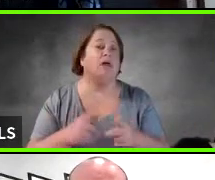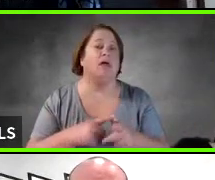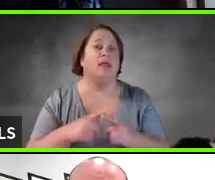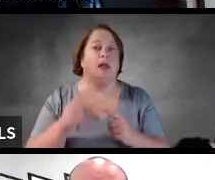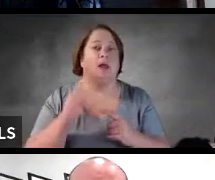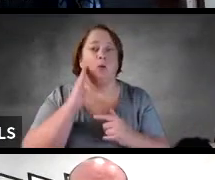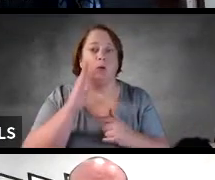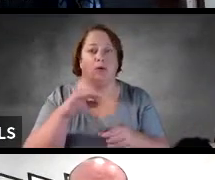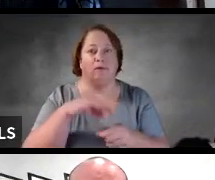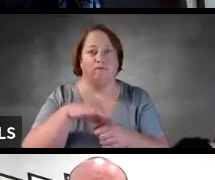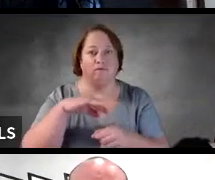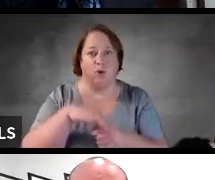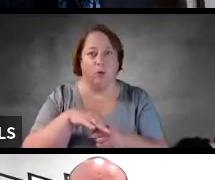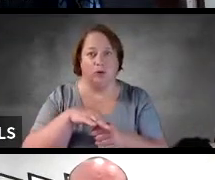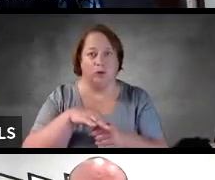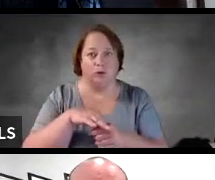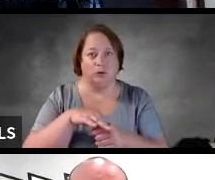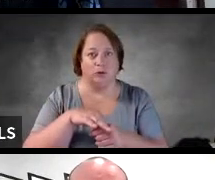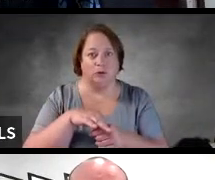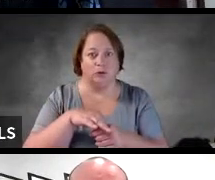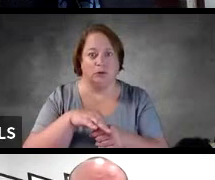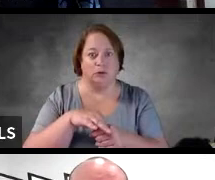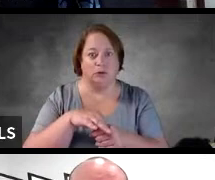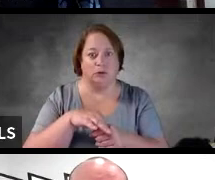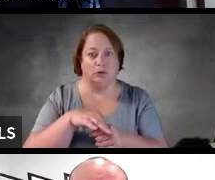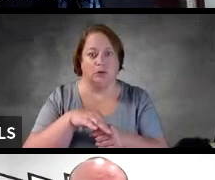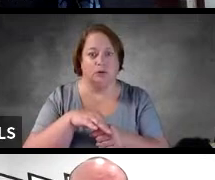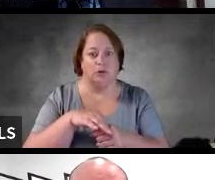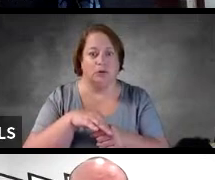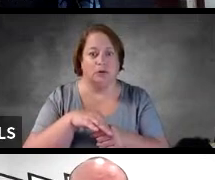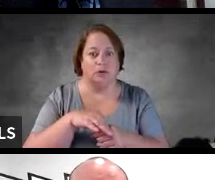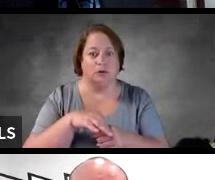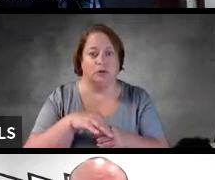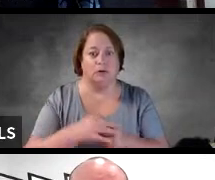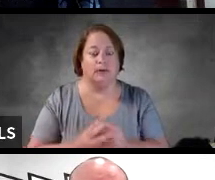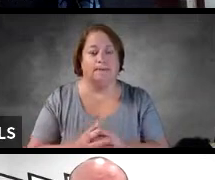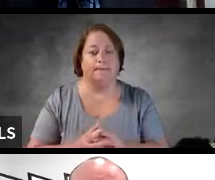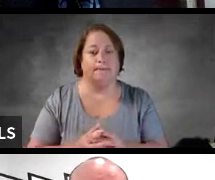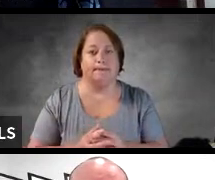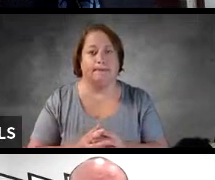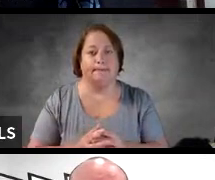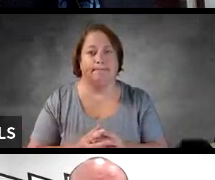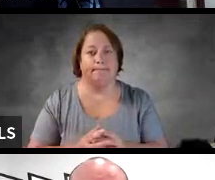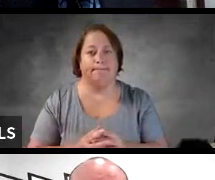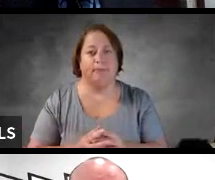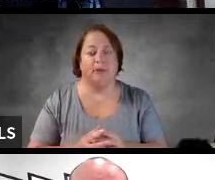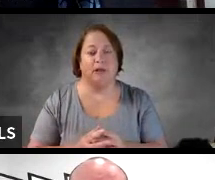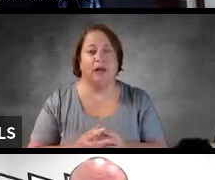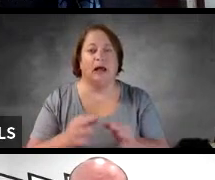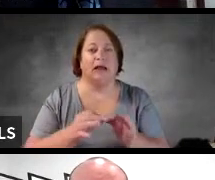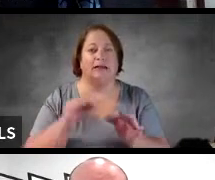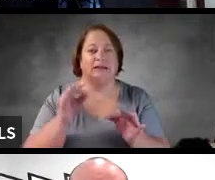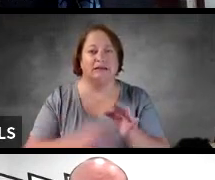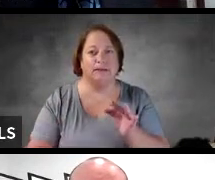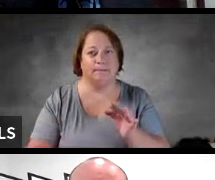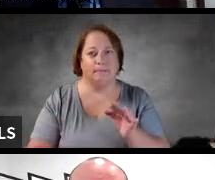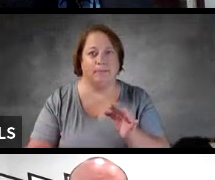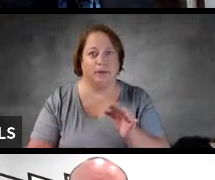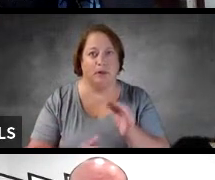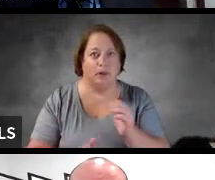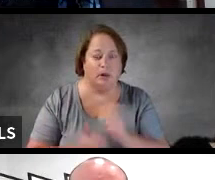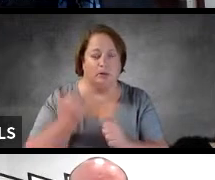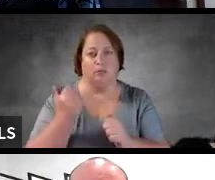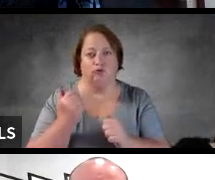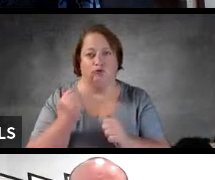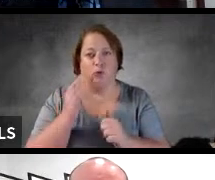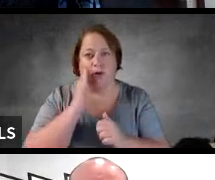will vote on those positions. A simple majority will